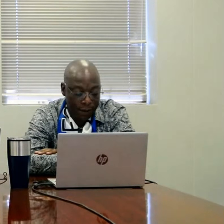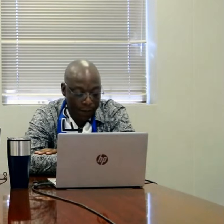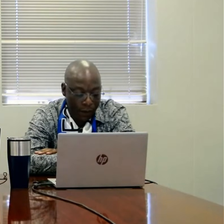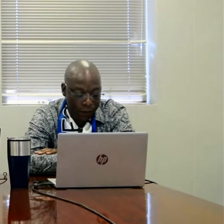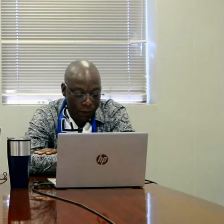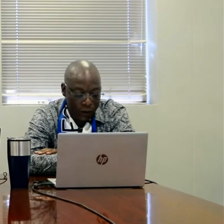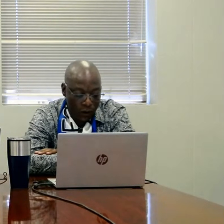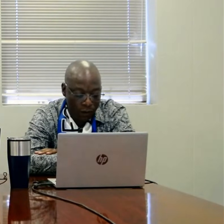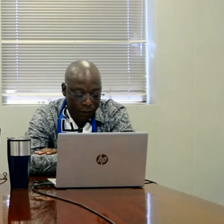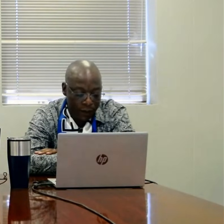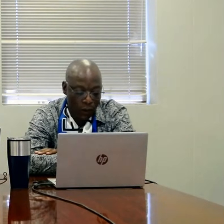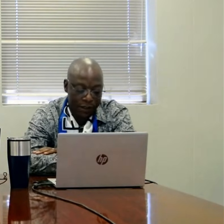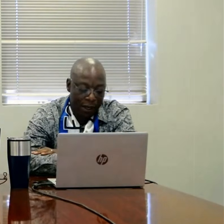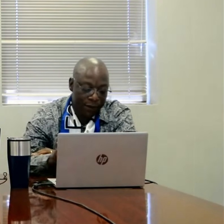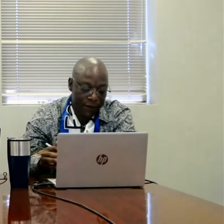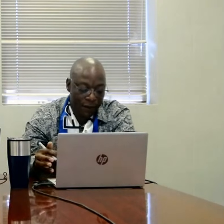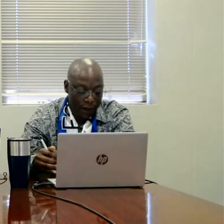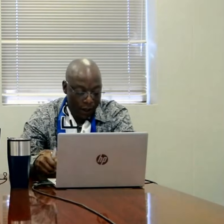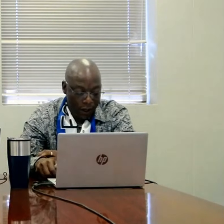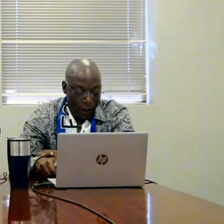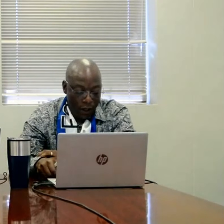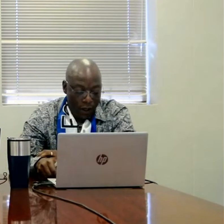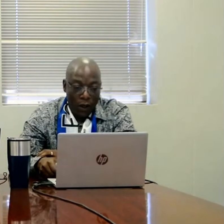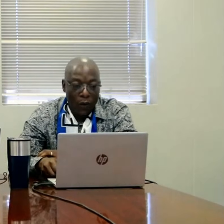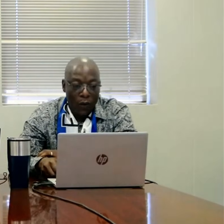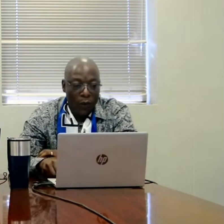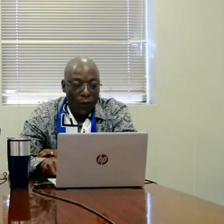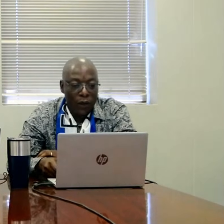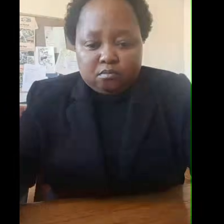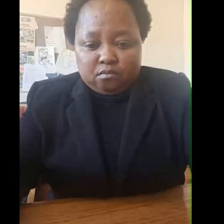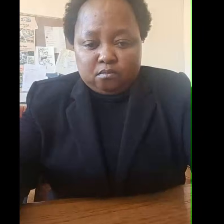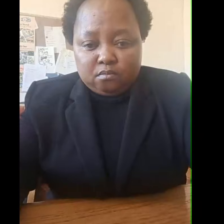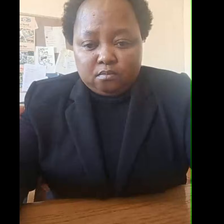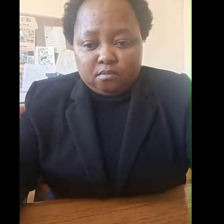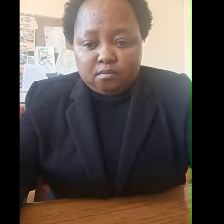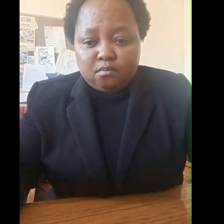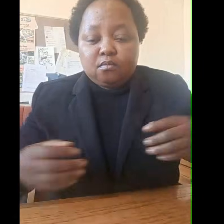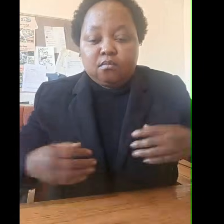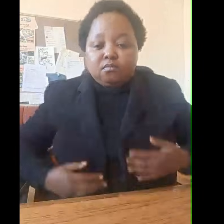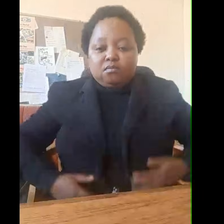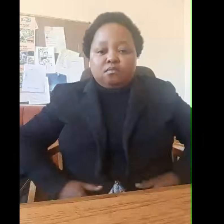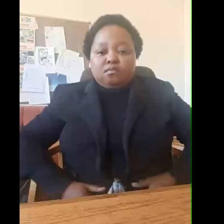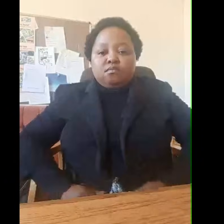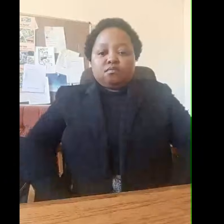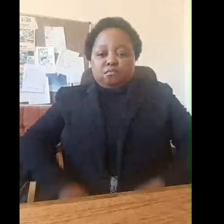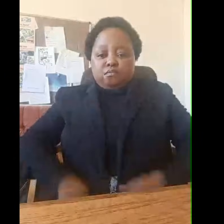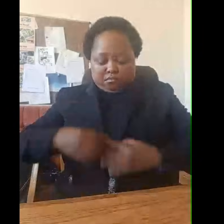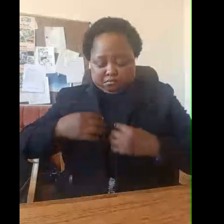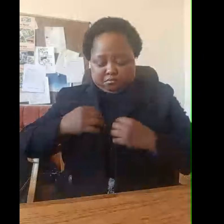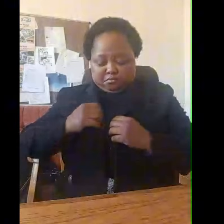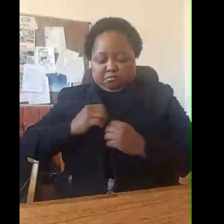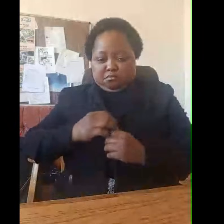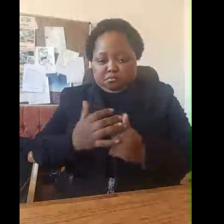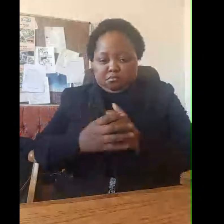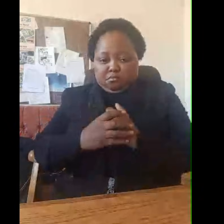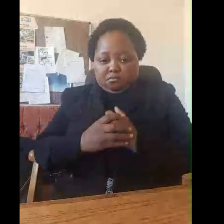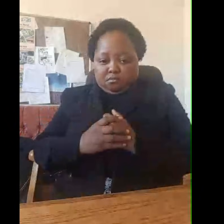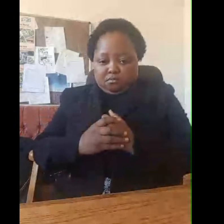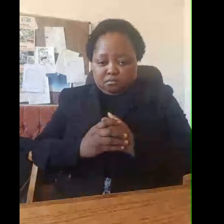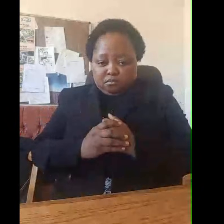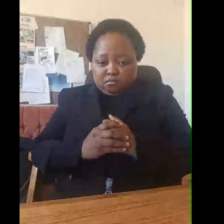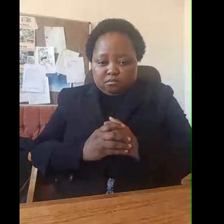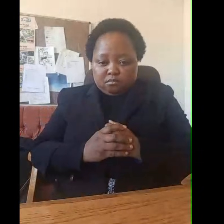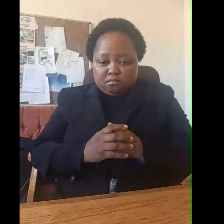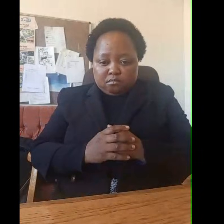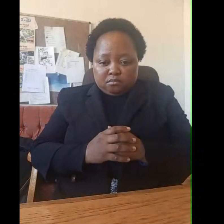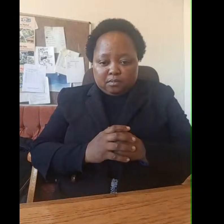cameras and microphones off at all times. We do have question and answer session at the end,